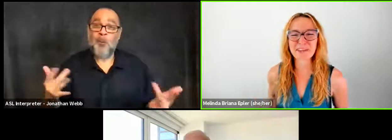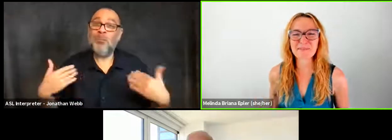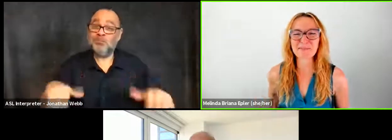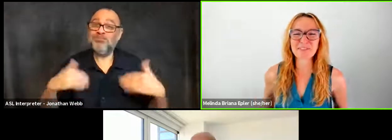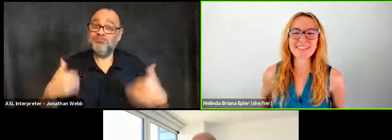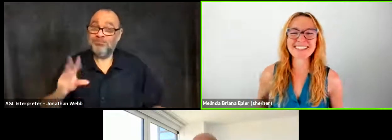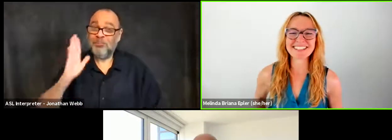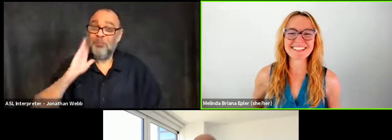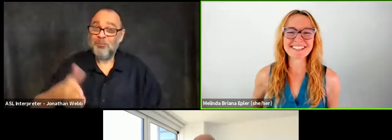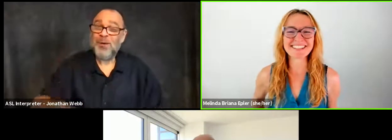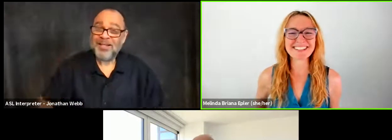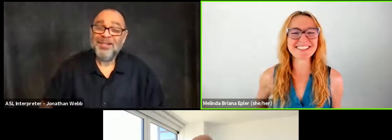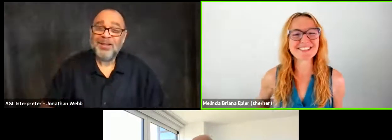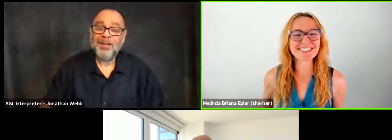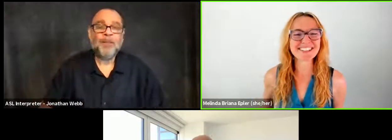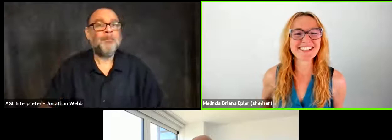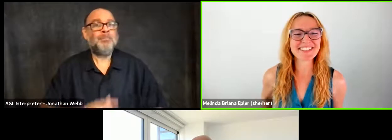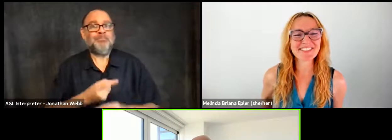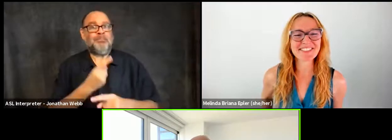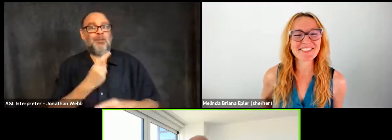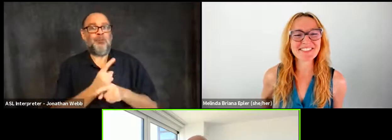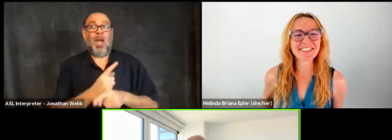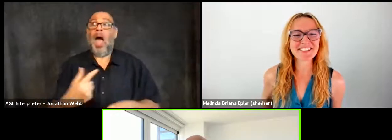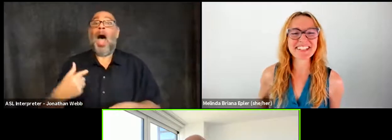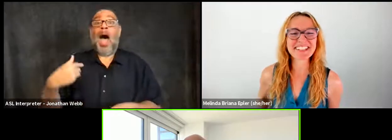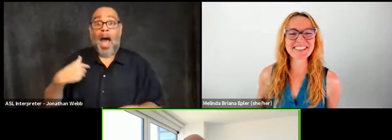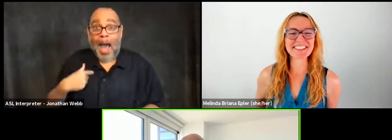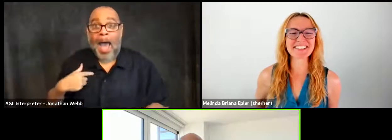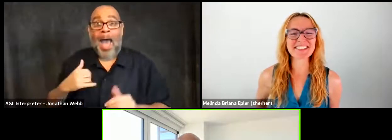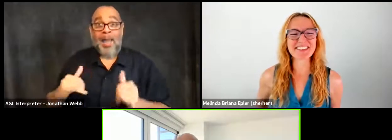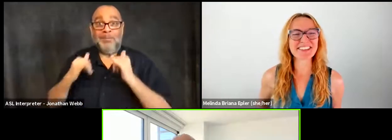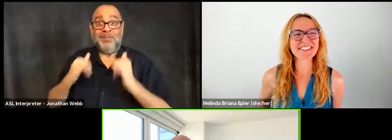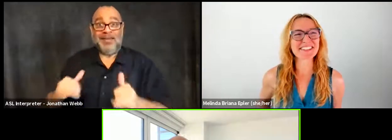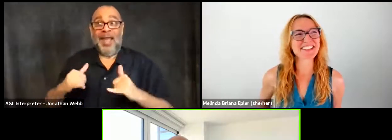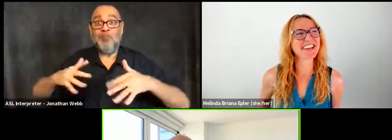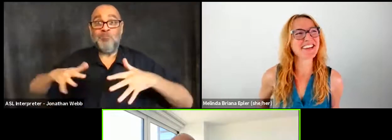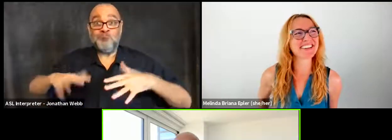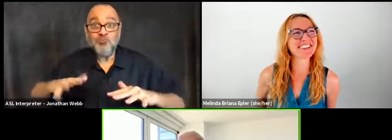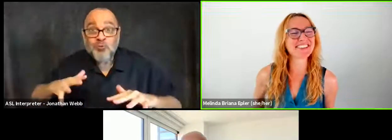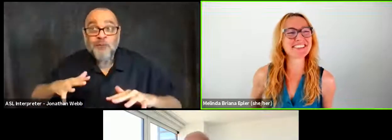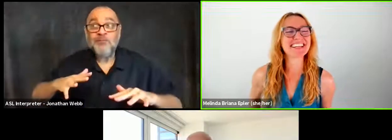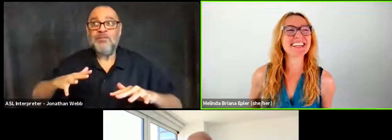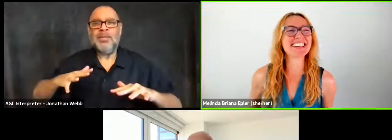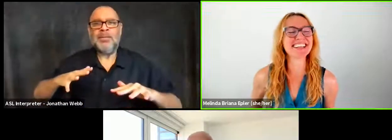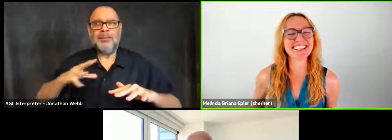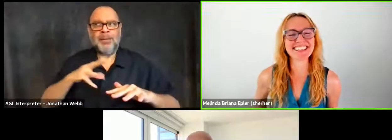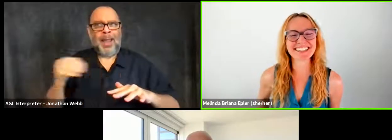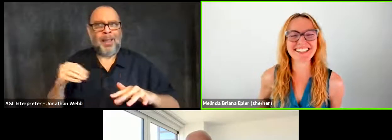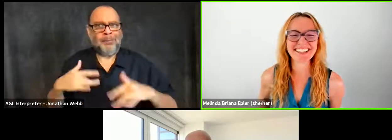Mm-hmm. I'm nervous and excited too for you to be out there all by yourself.